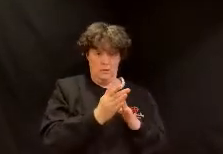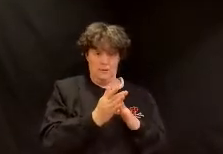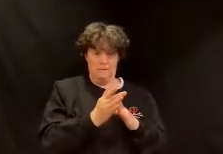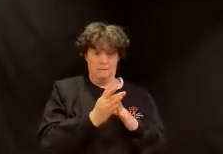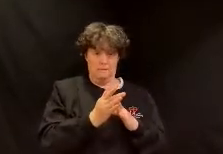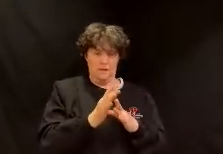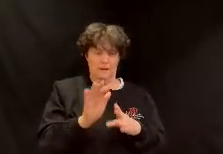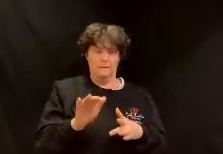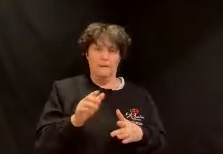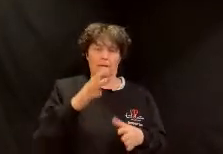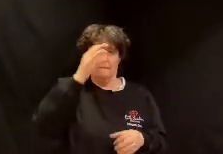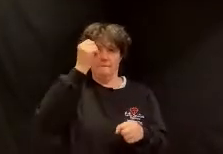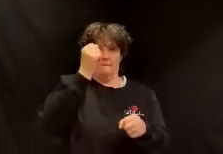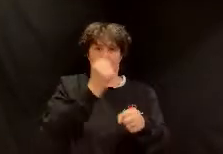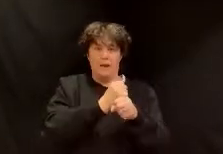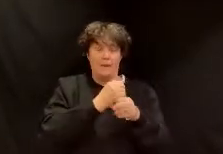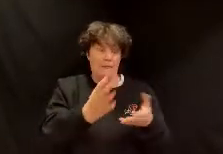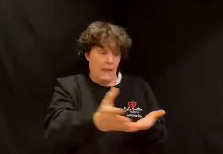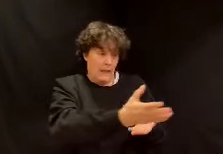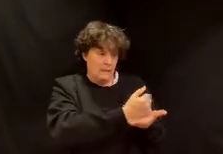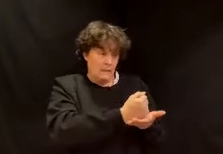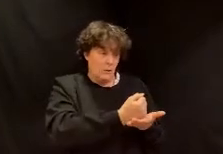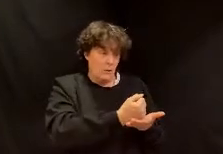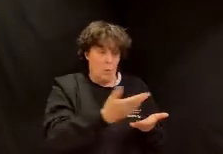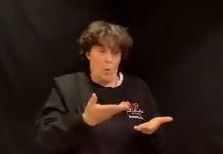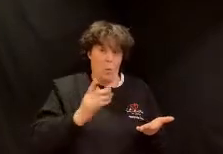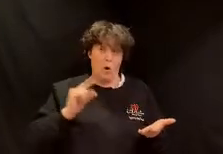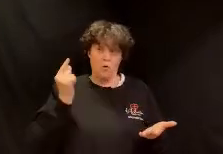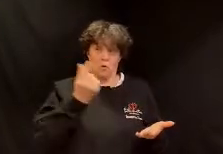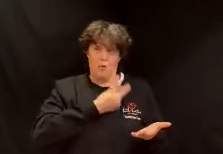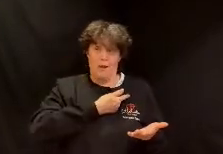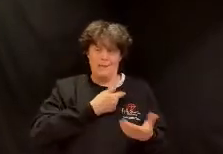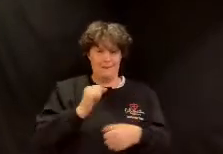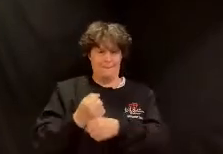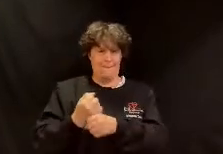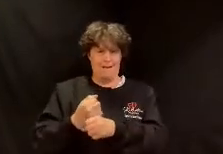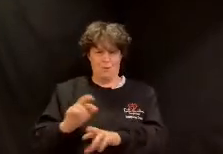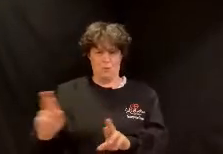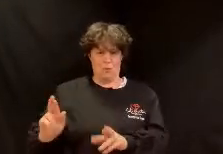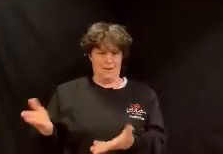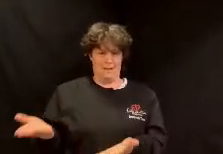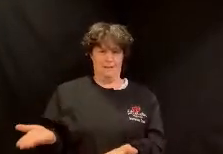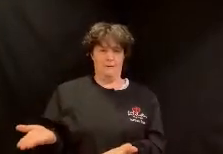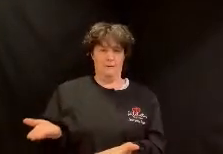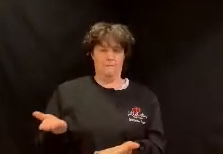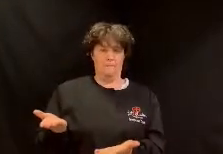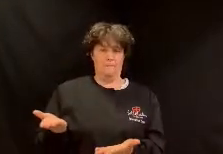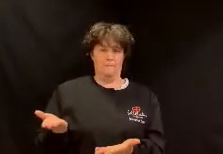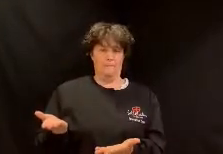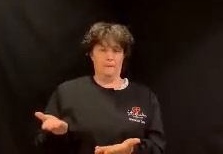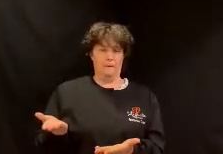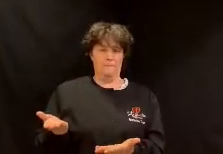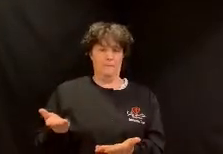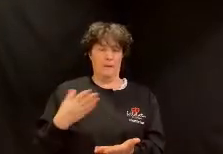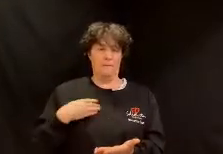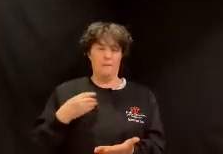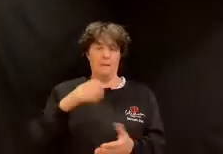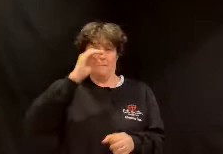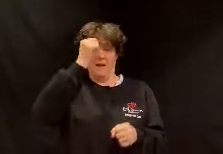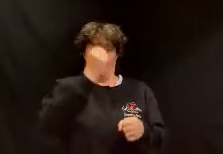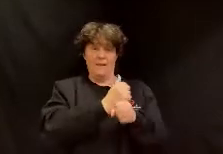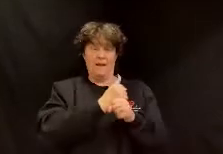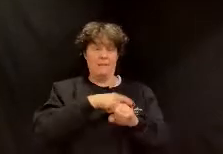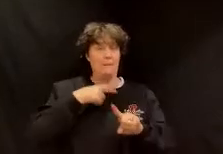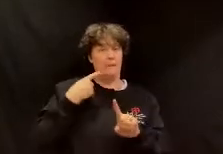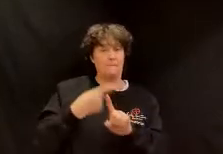takes what grace has already made available. So my faith is the positive response to what God has